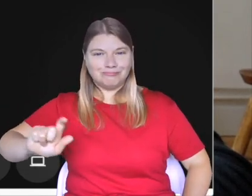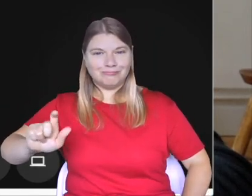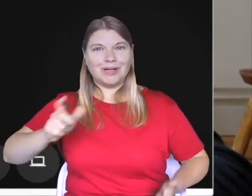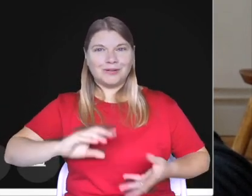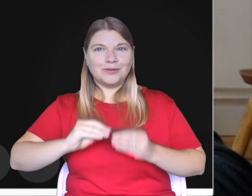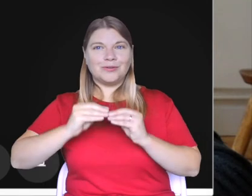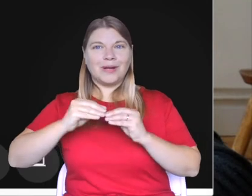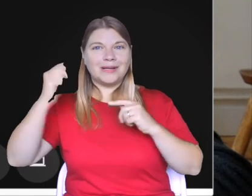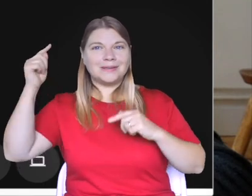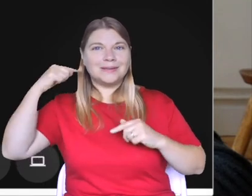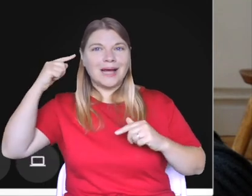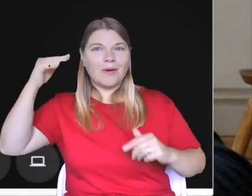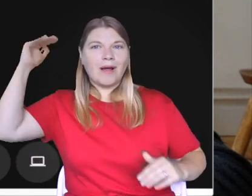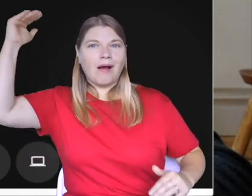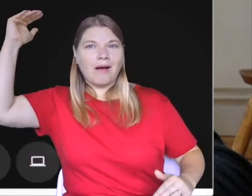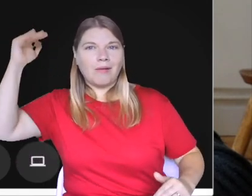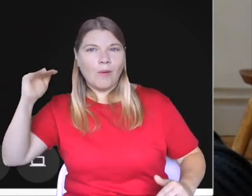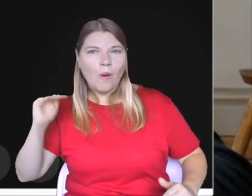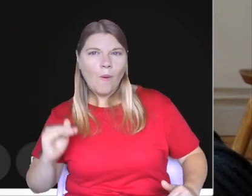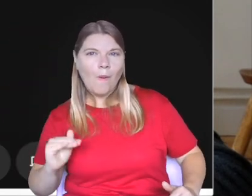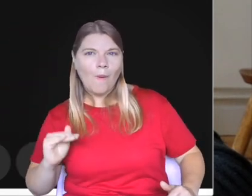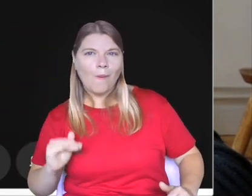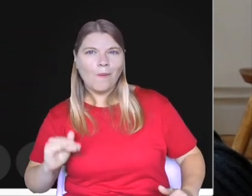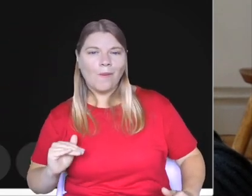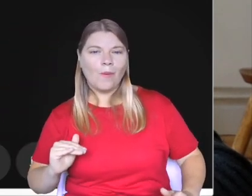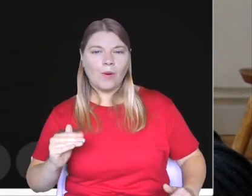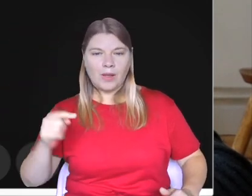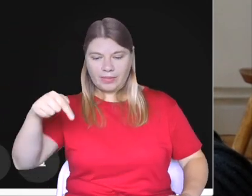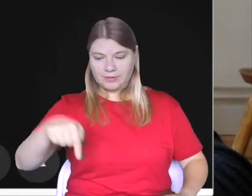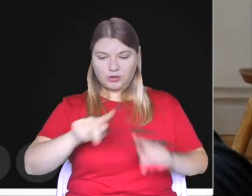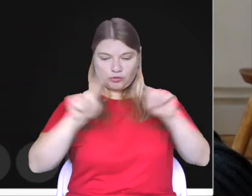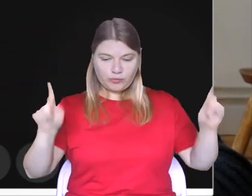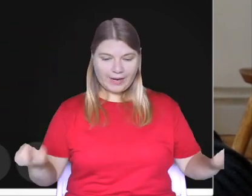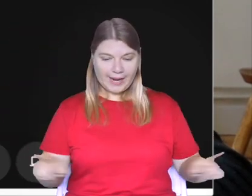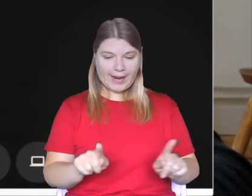depends what noise we make. So we can go very low if we're at the bottom of the screen.